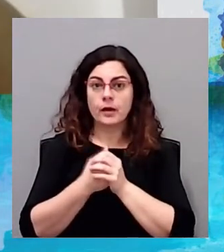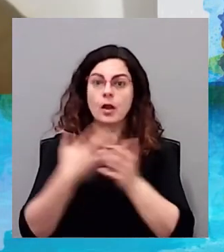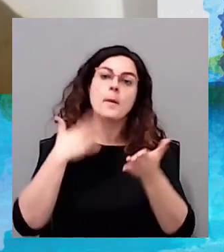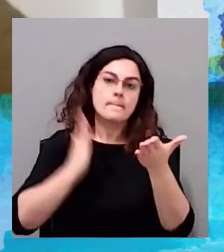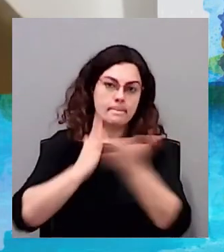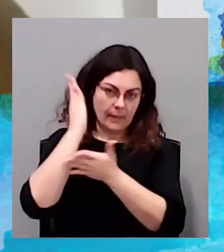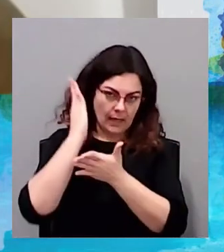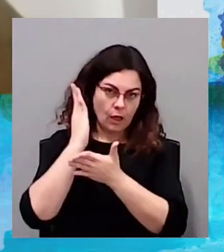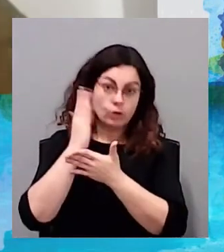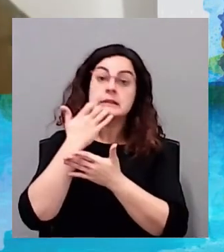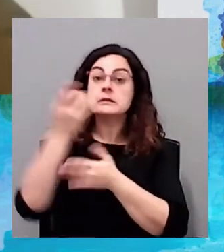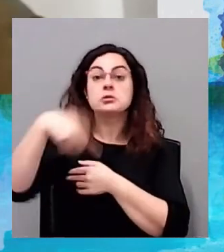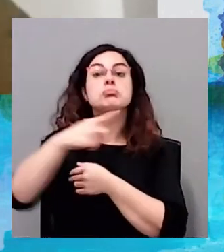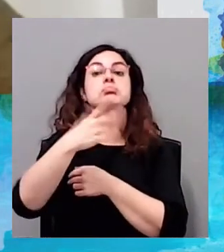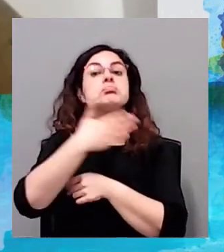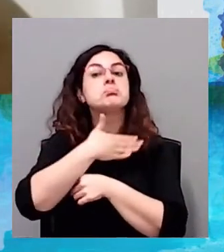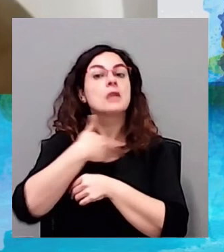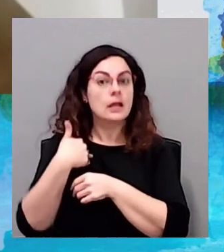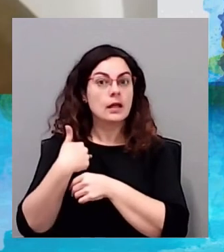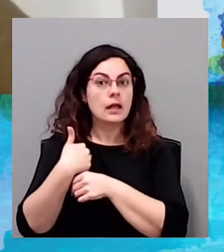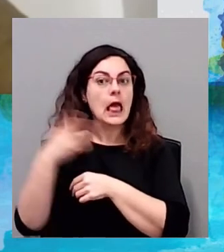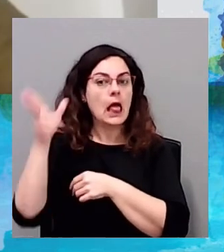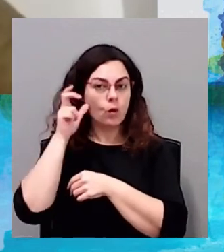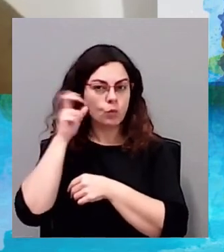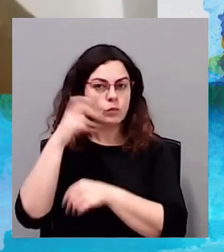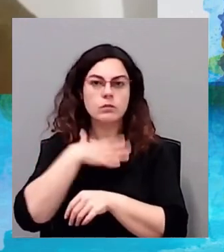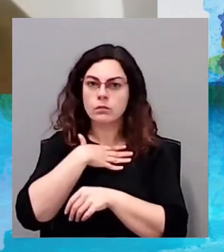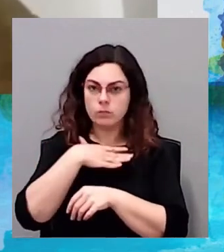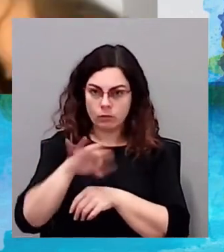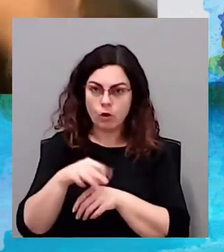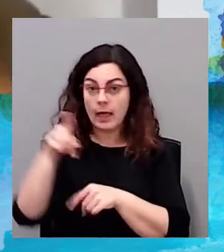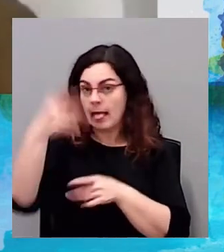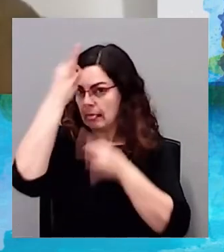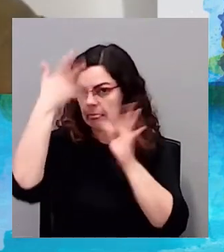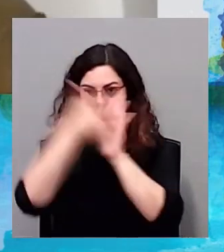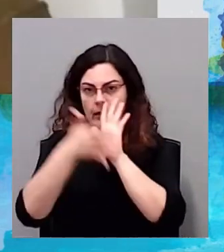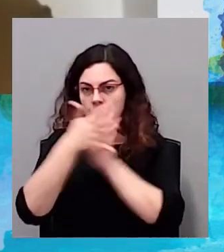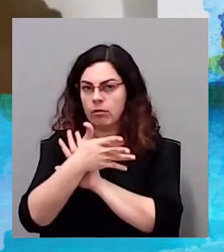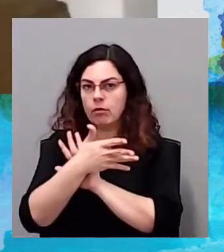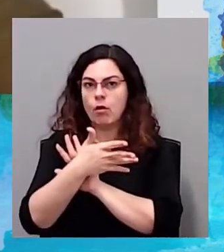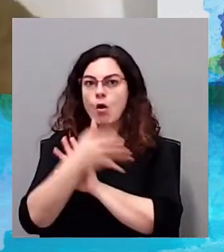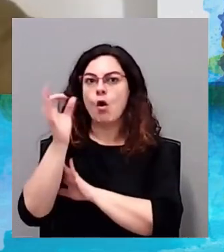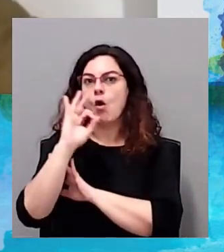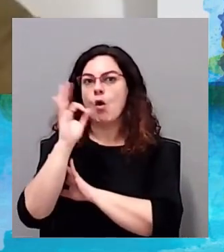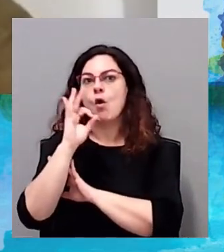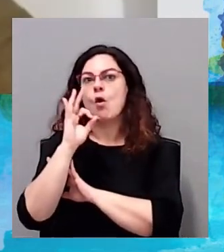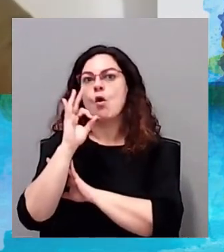So we did stop that in the middle, but you can listen to the whole description.